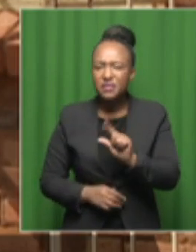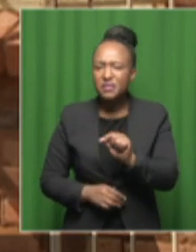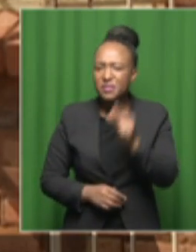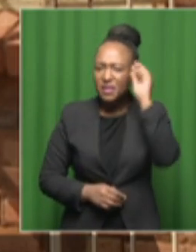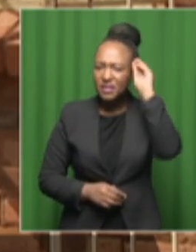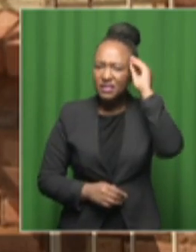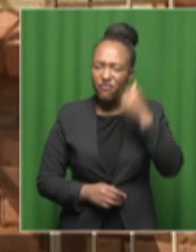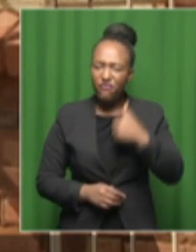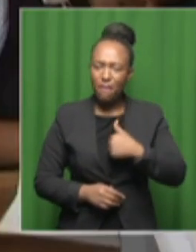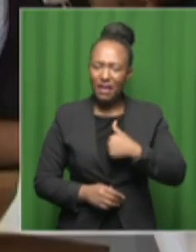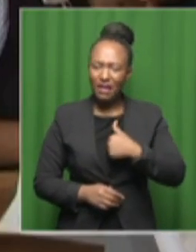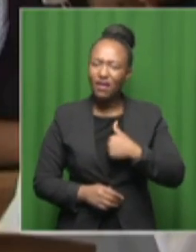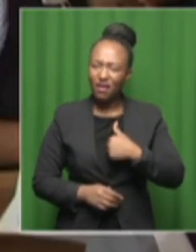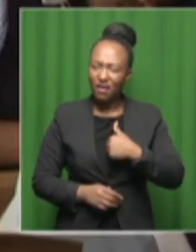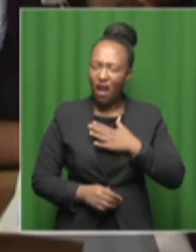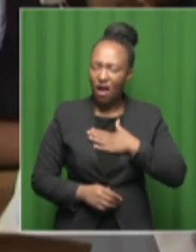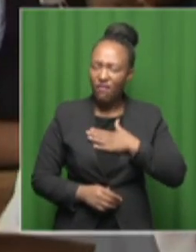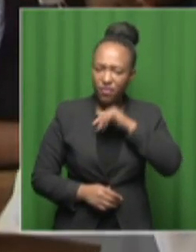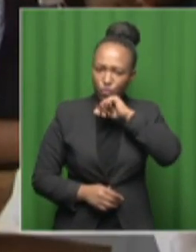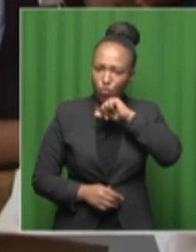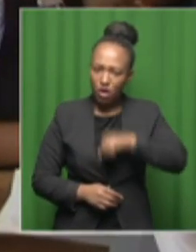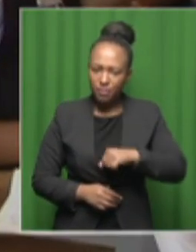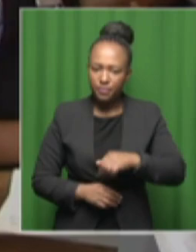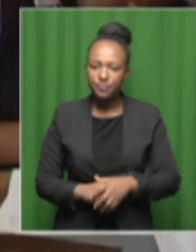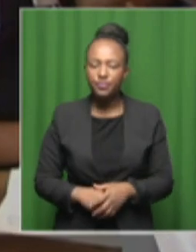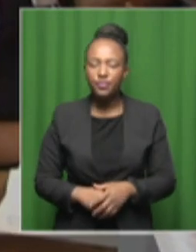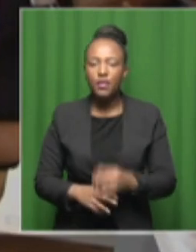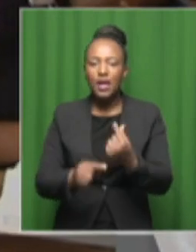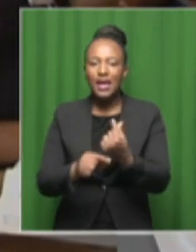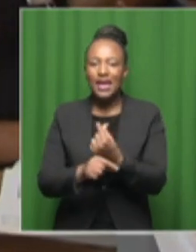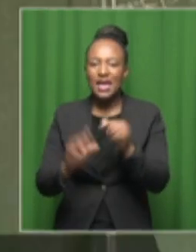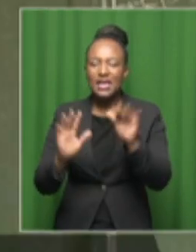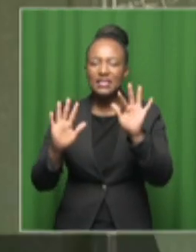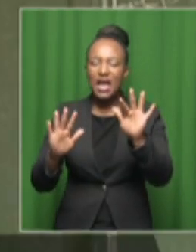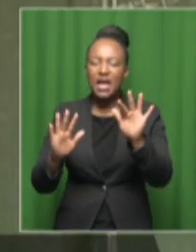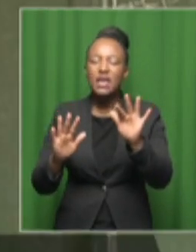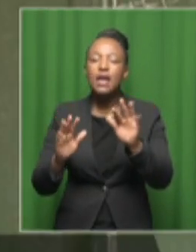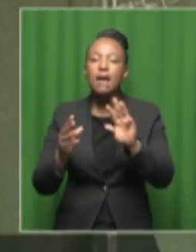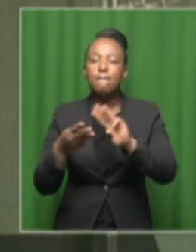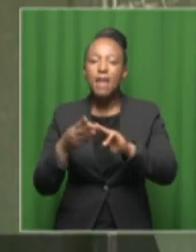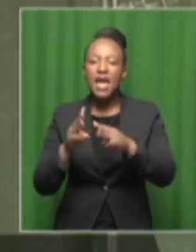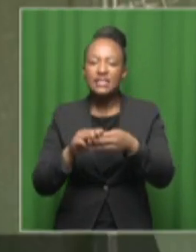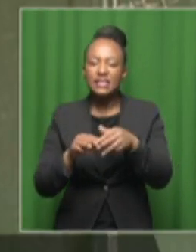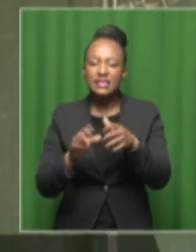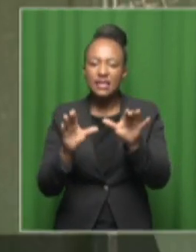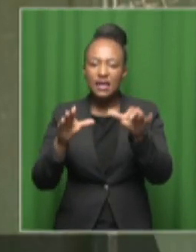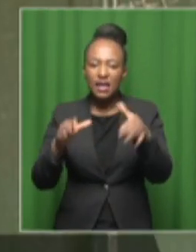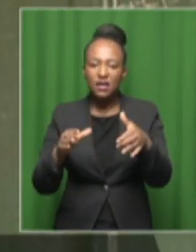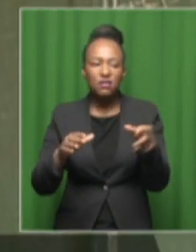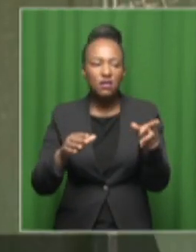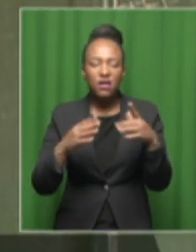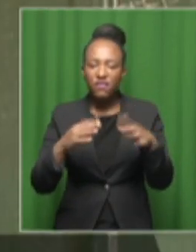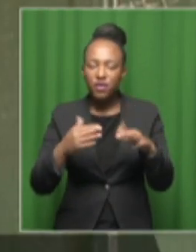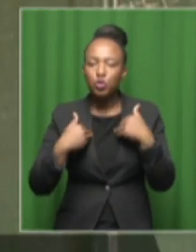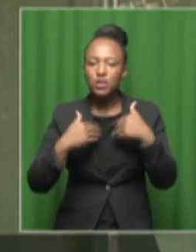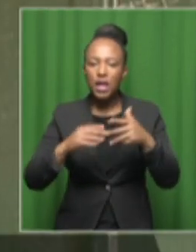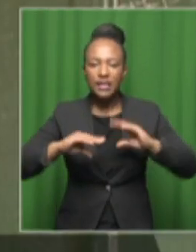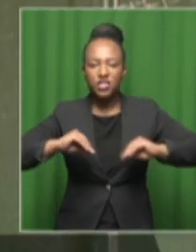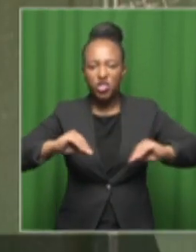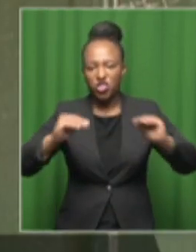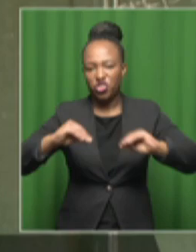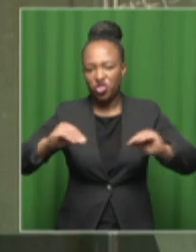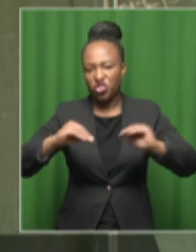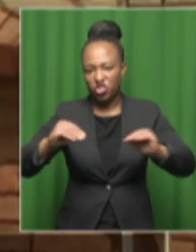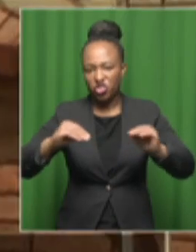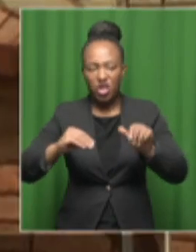or subject for me. During one of her grade 10 maths lessons, Mpahlele began tutoring fellow learners with the help of